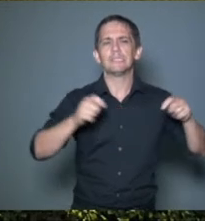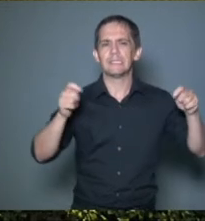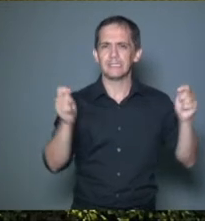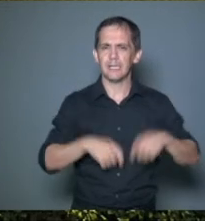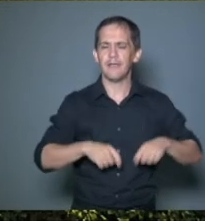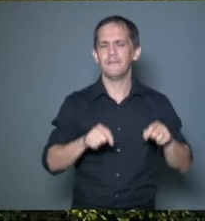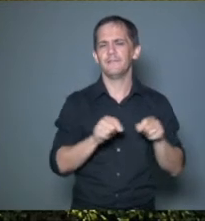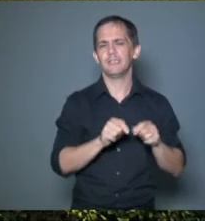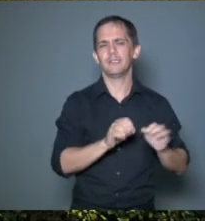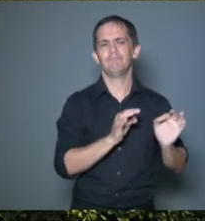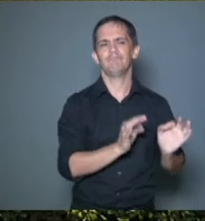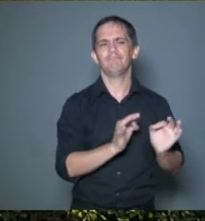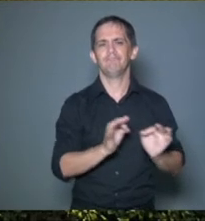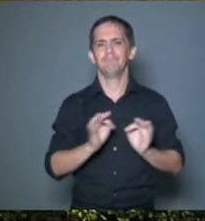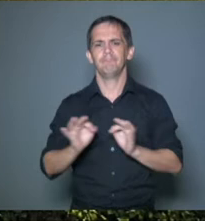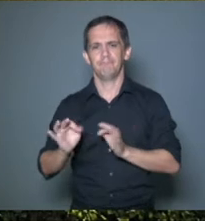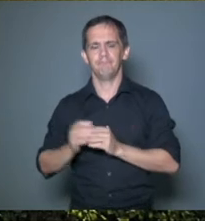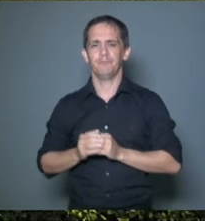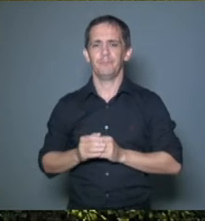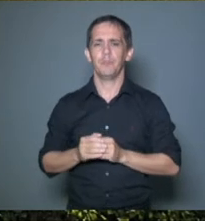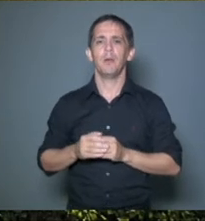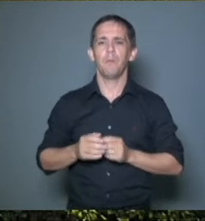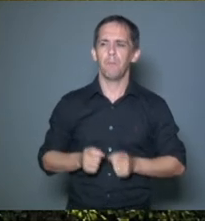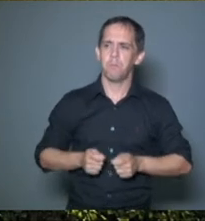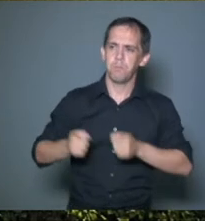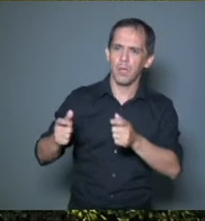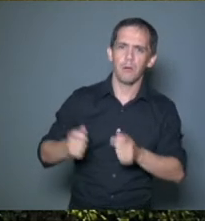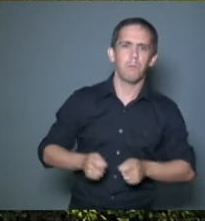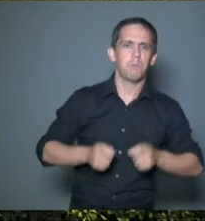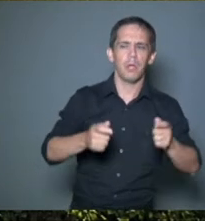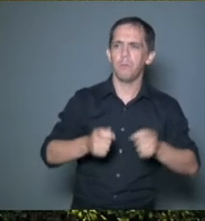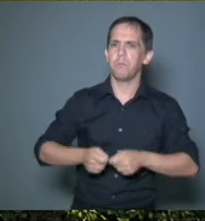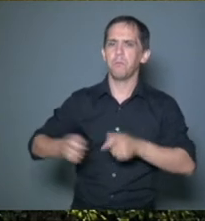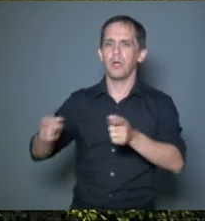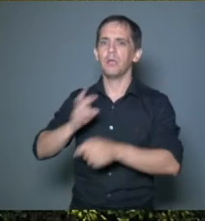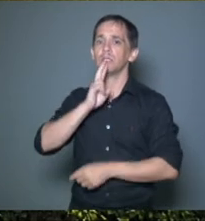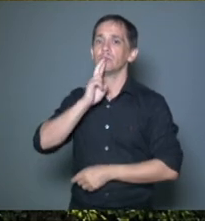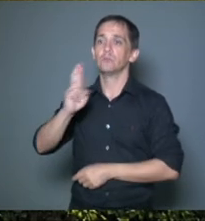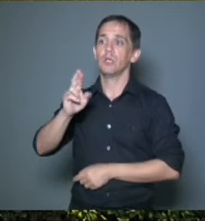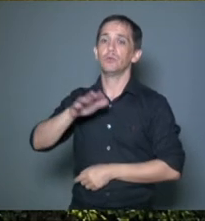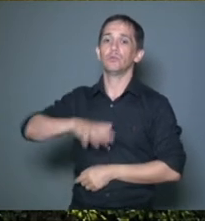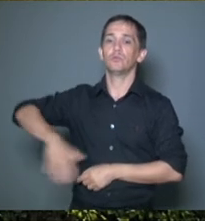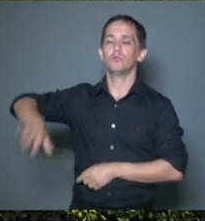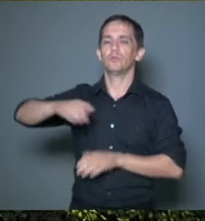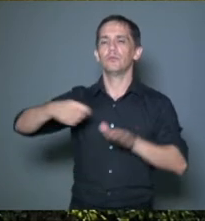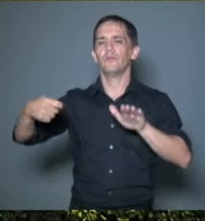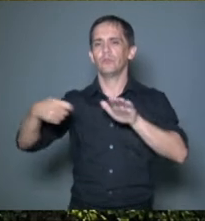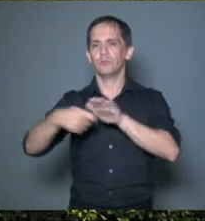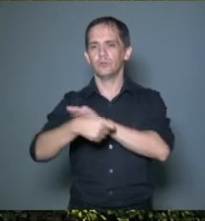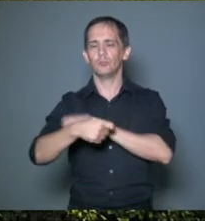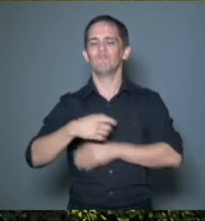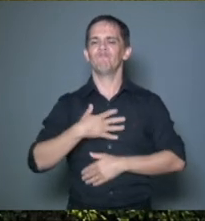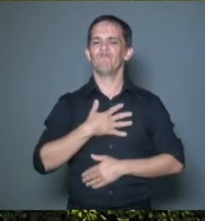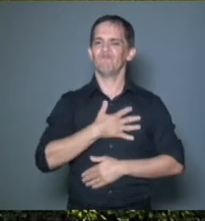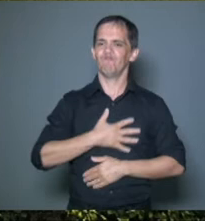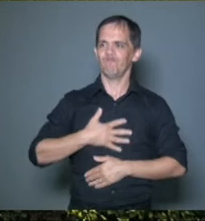appropriate execution of the 2022-2023 season, still delivering excellent results to our shareholders.